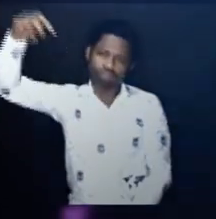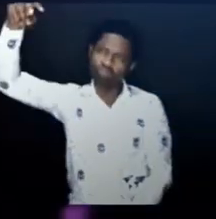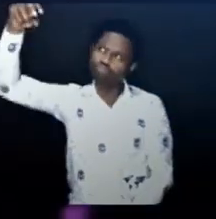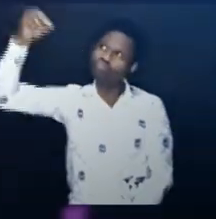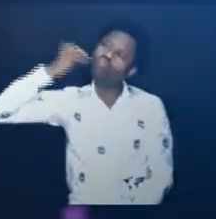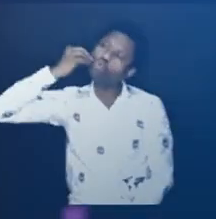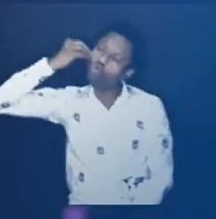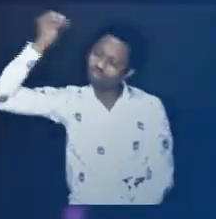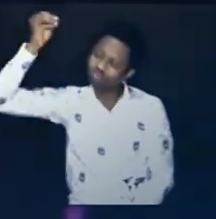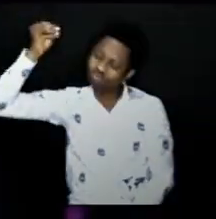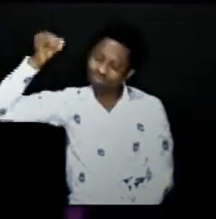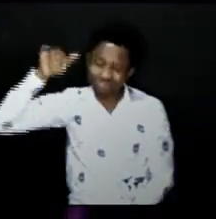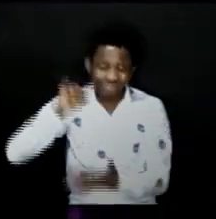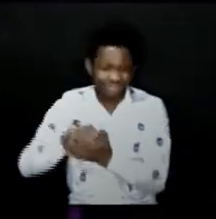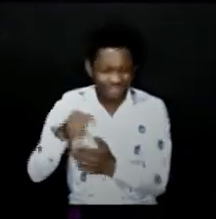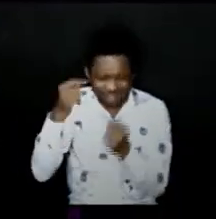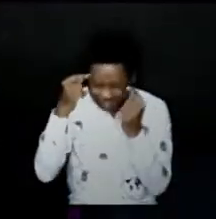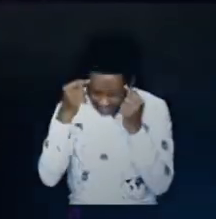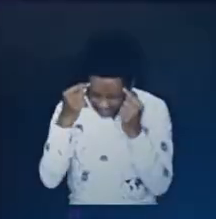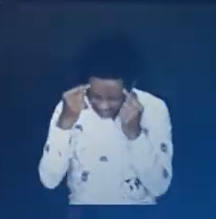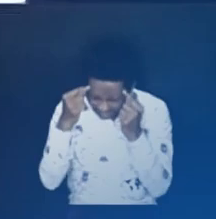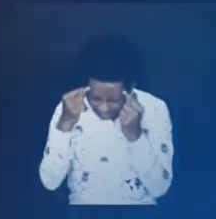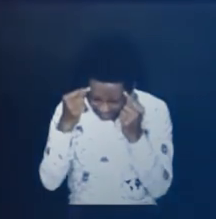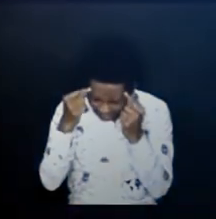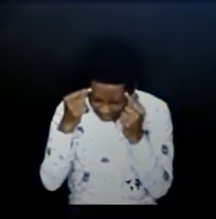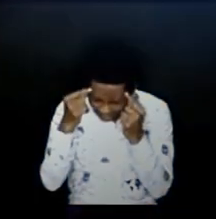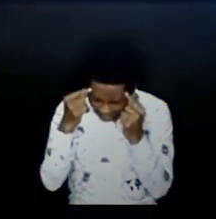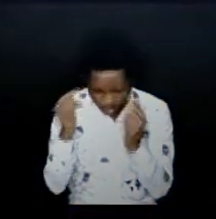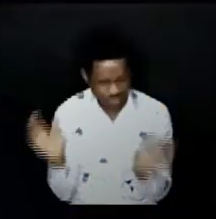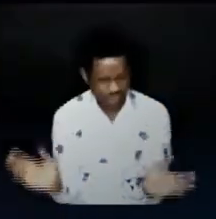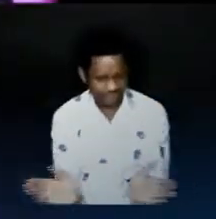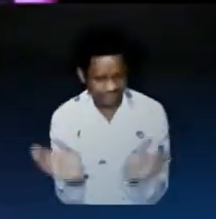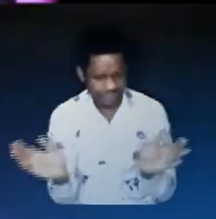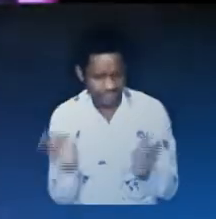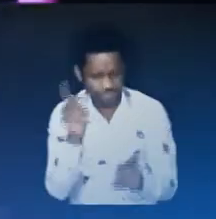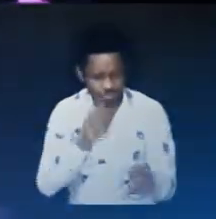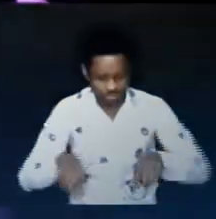that thought impels righteousness.